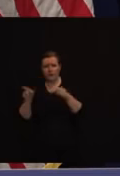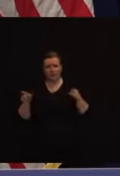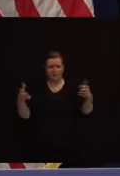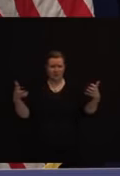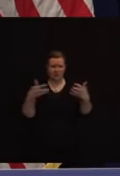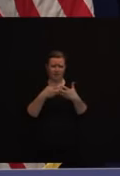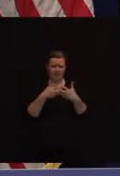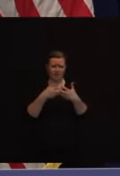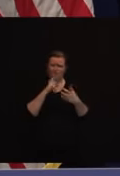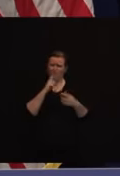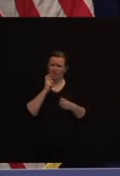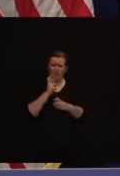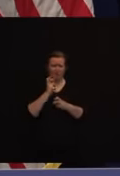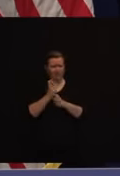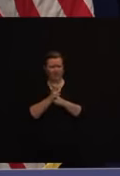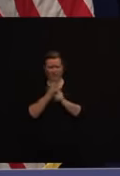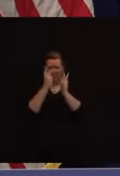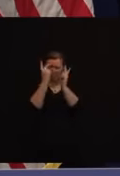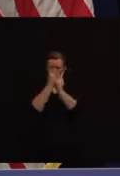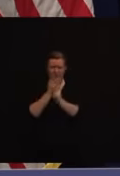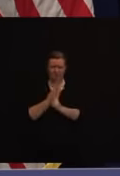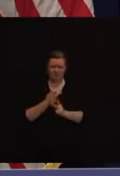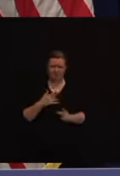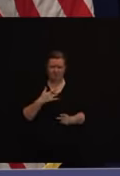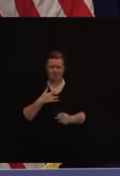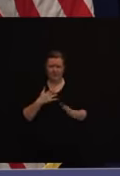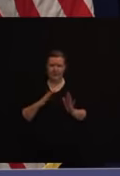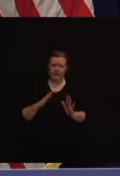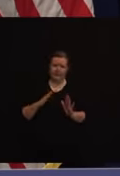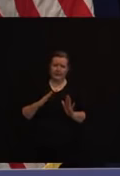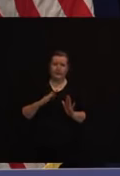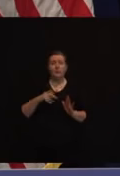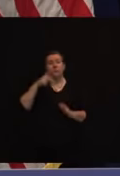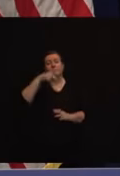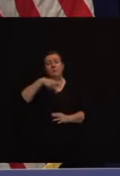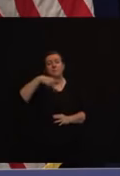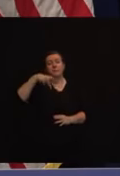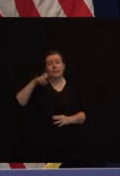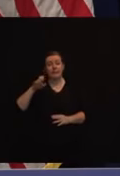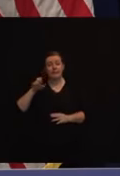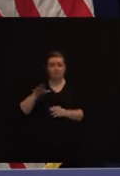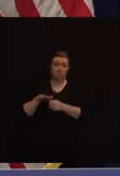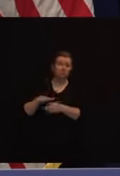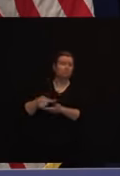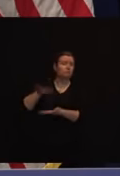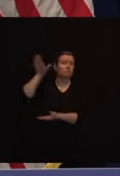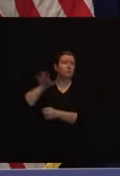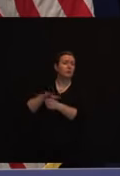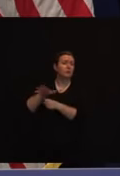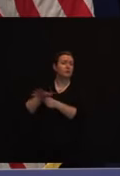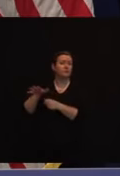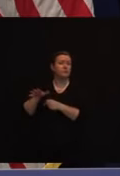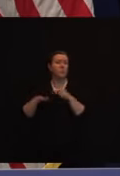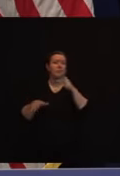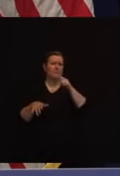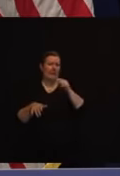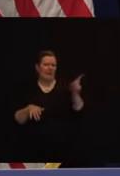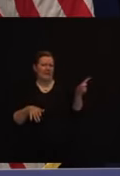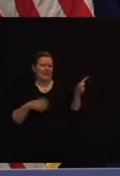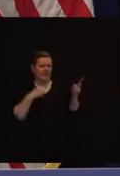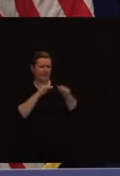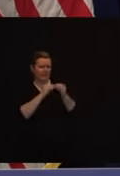to square. But on the stockpile, this is something either Pat's got it or we'll get it to you. But no, this is